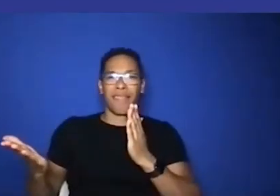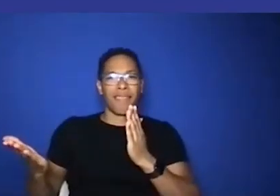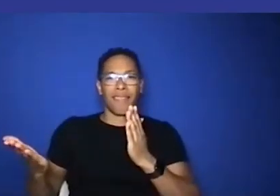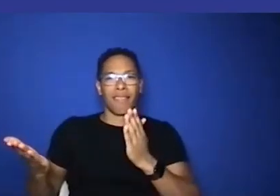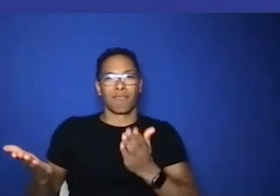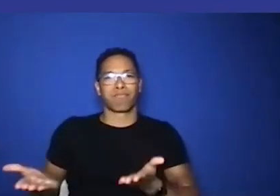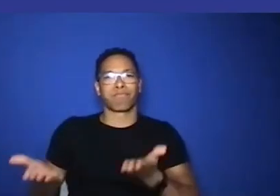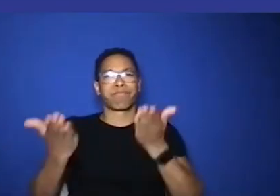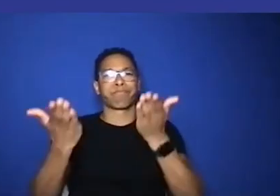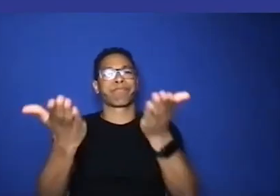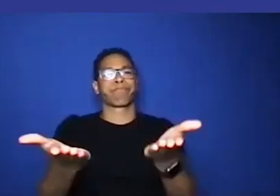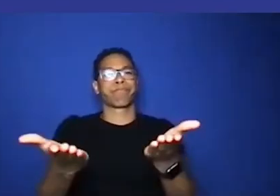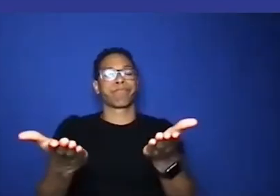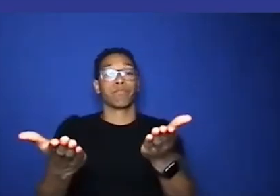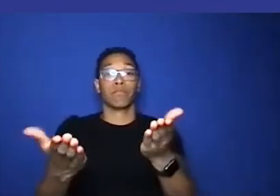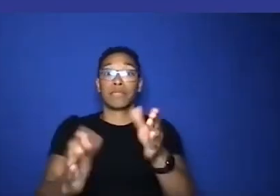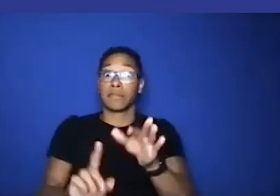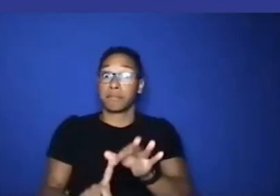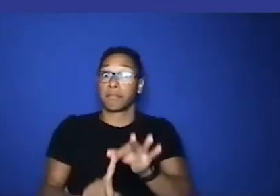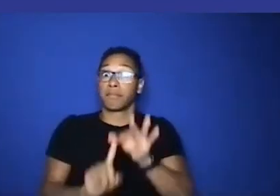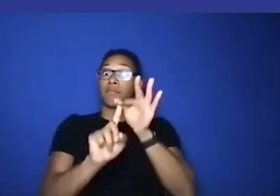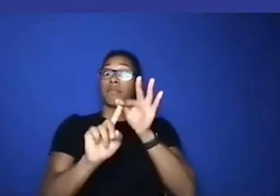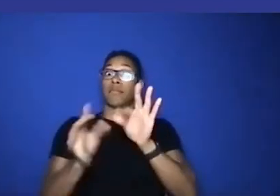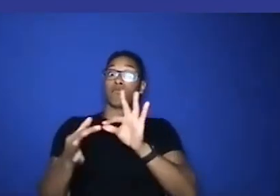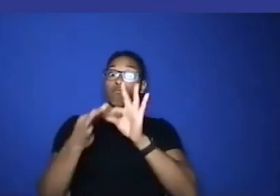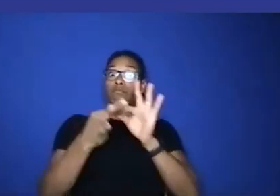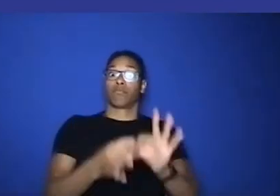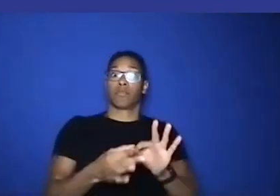forth, especially in relationship to my